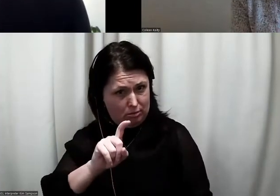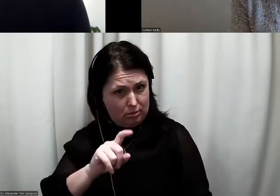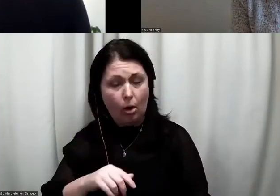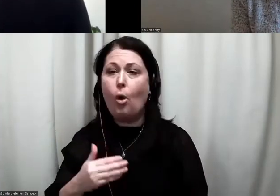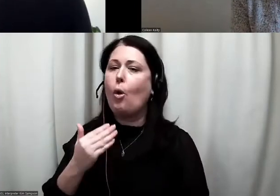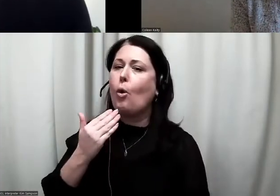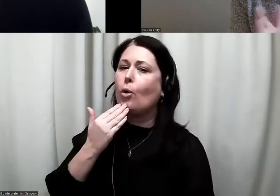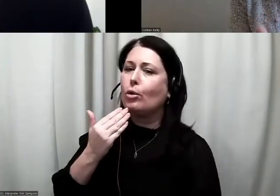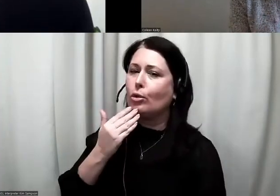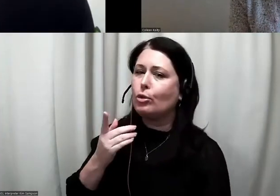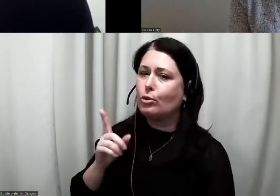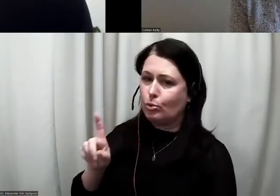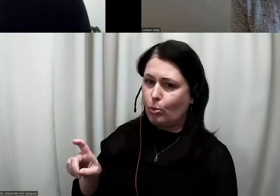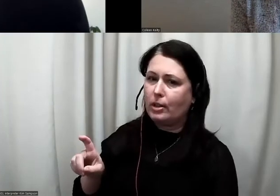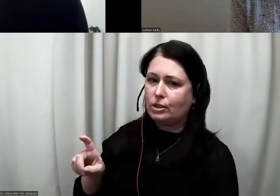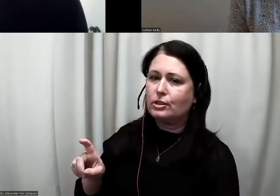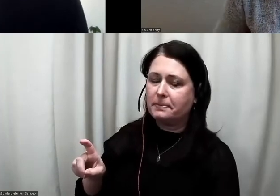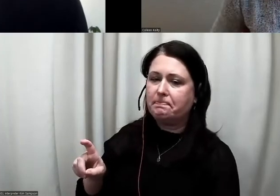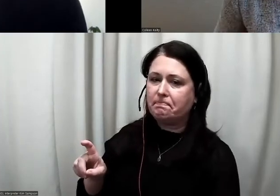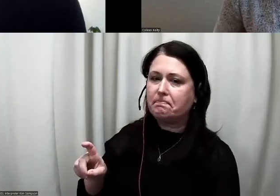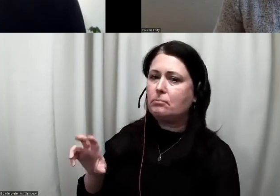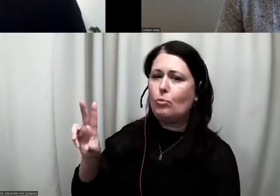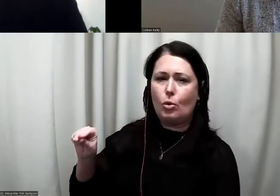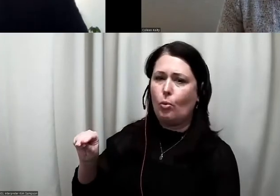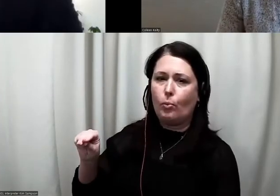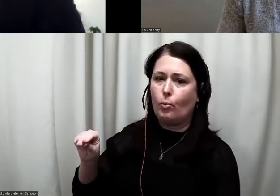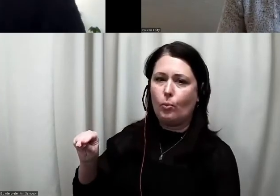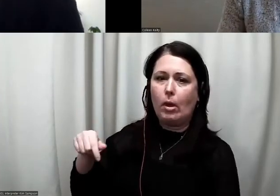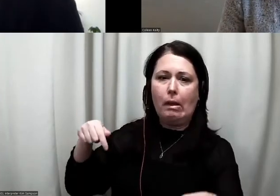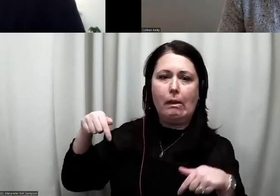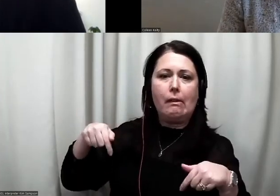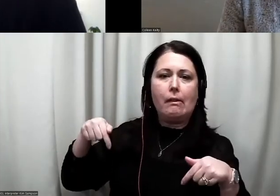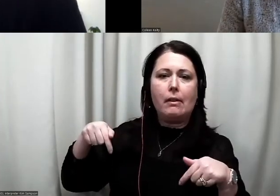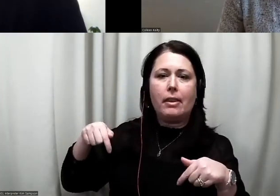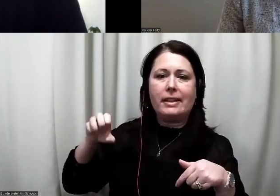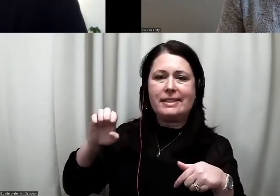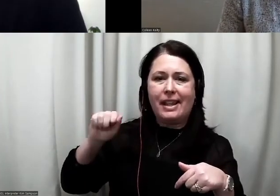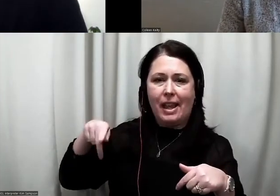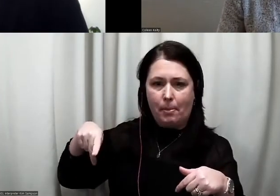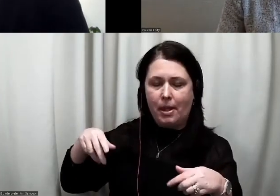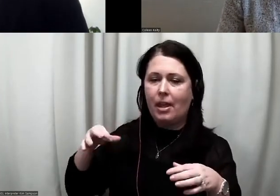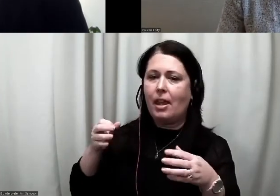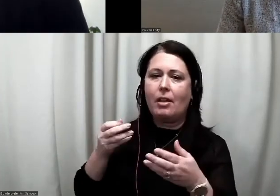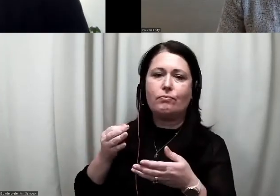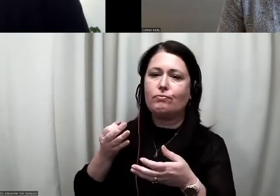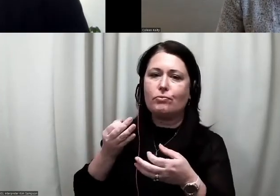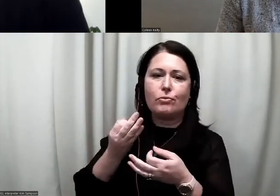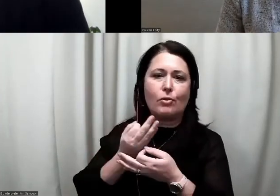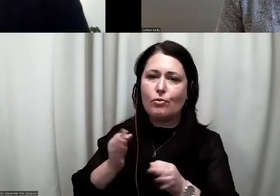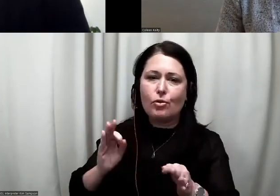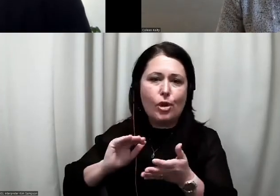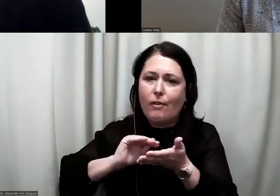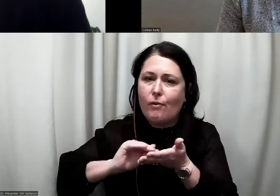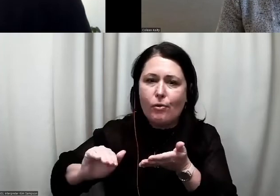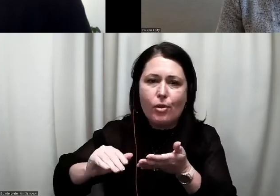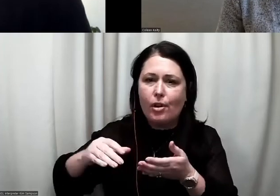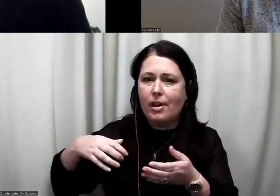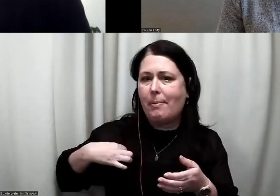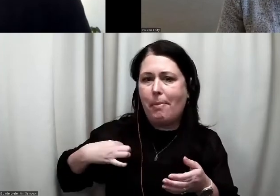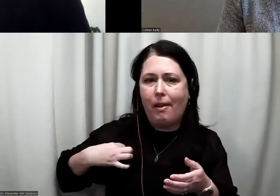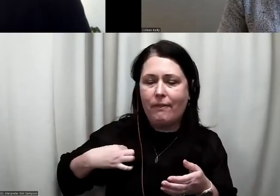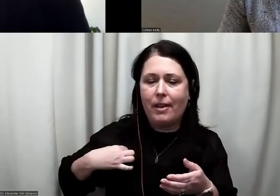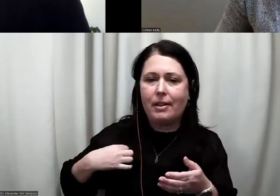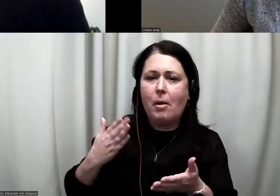that's a great question. Yeah, that's a great question. No. So this is a free benefit so it's part of